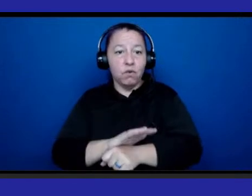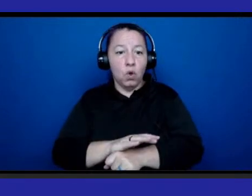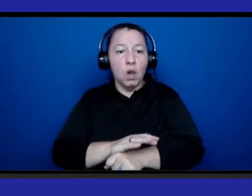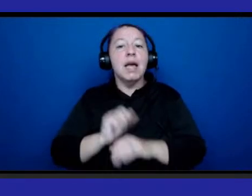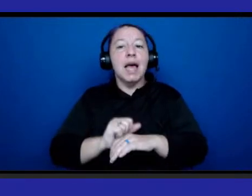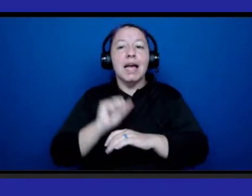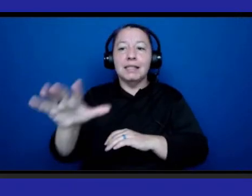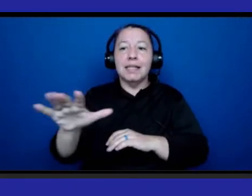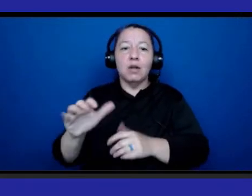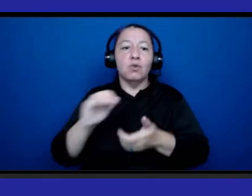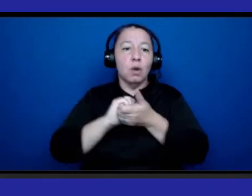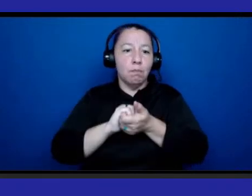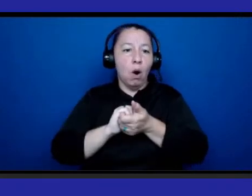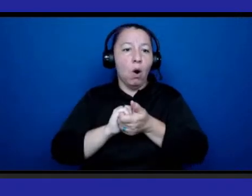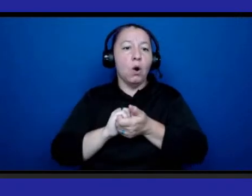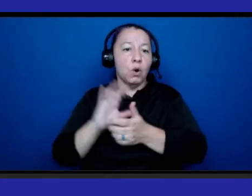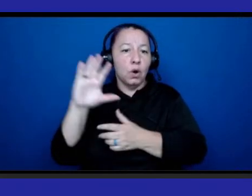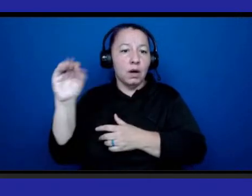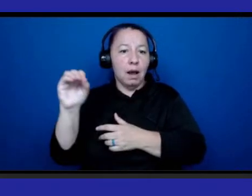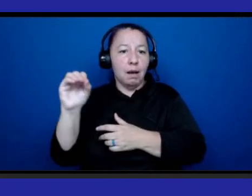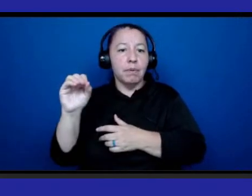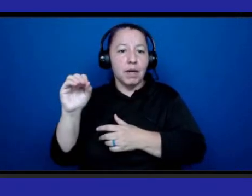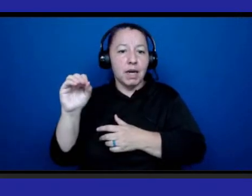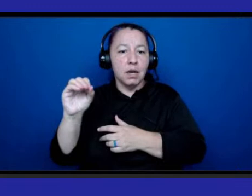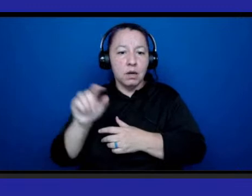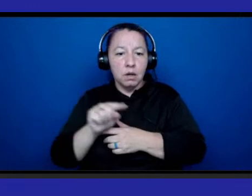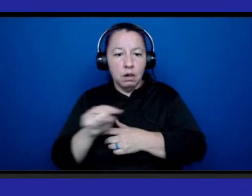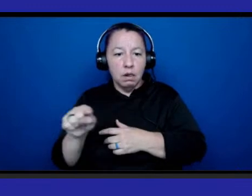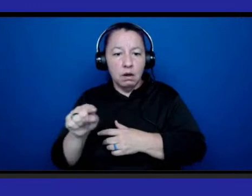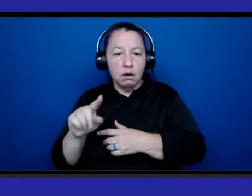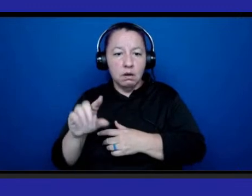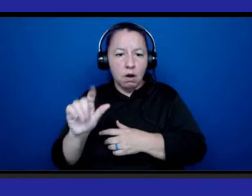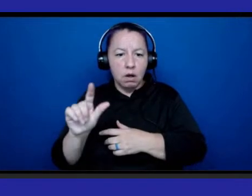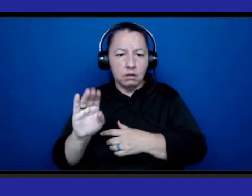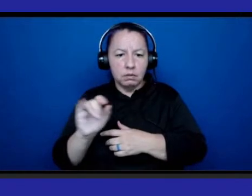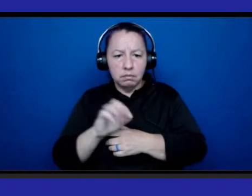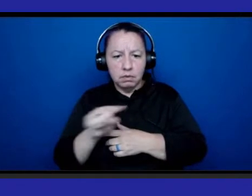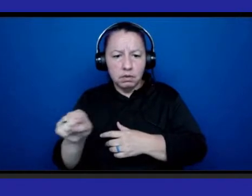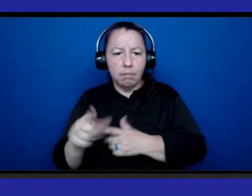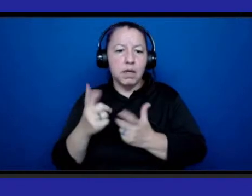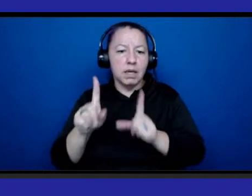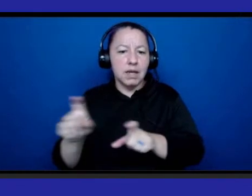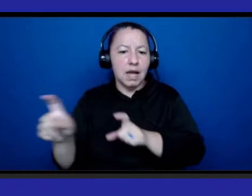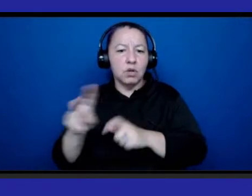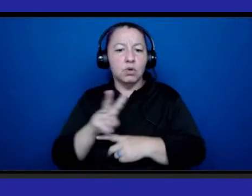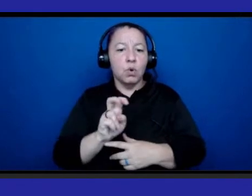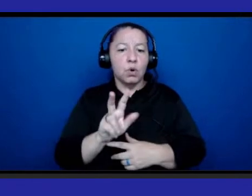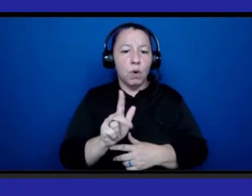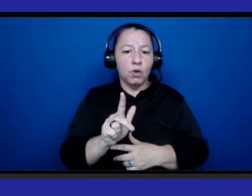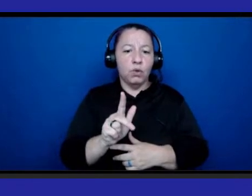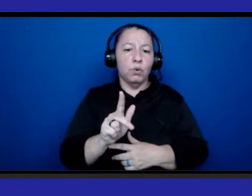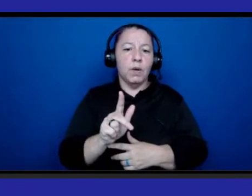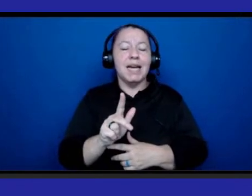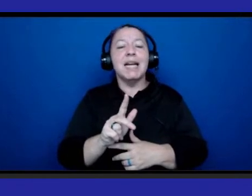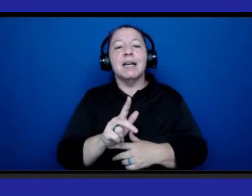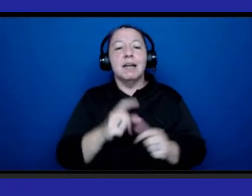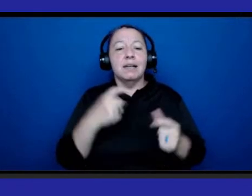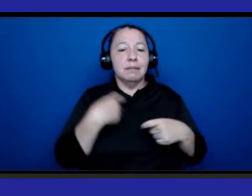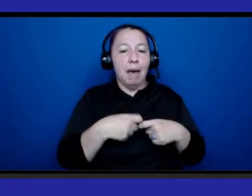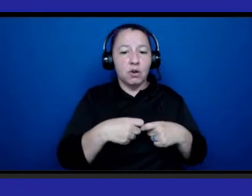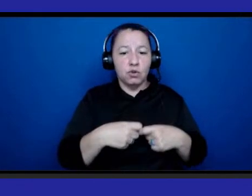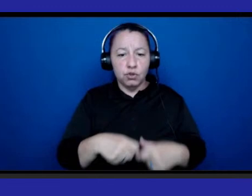vendor, which is Alta for testing. And the breakdown is 223 in Spanish, 20 Mandarin, and 25